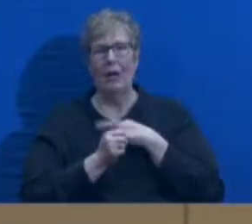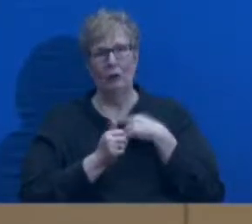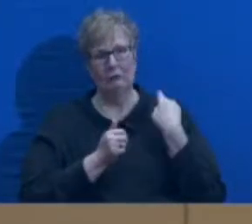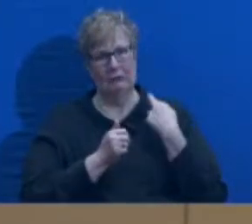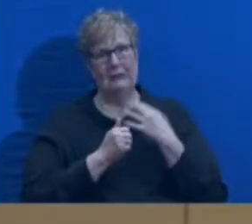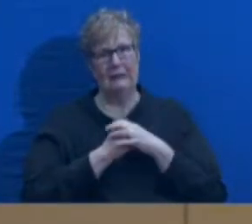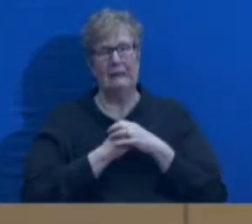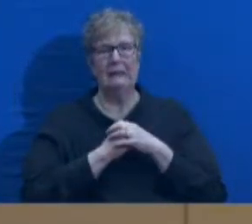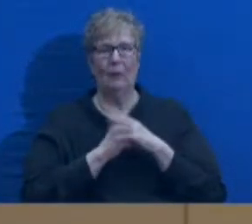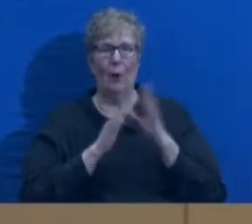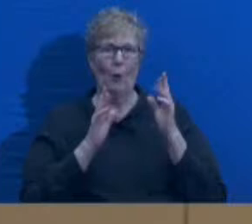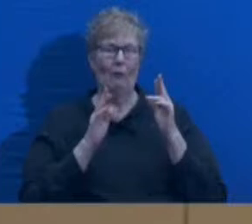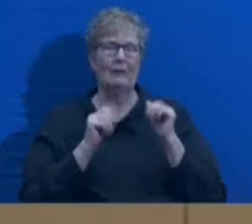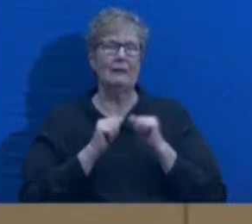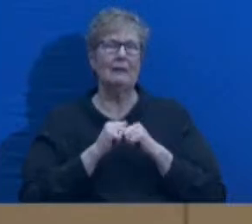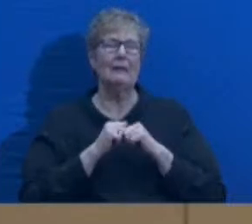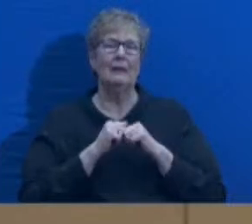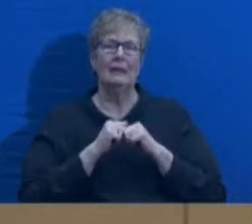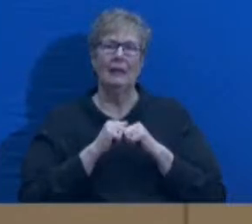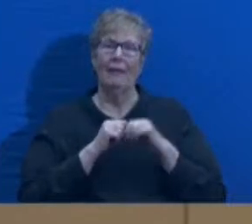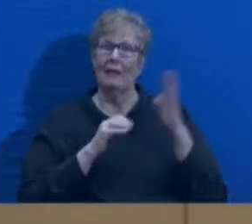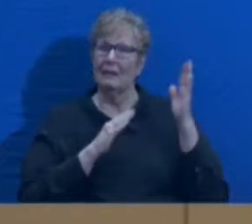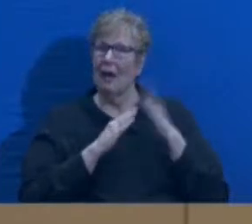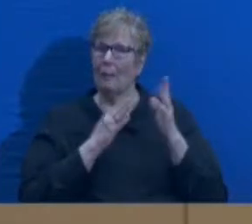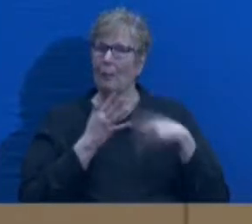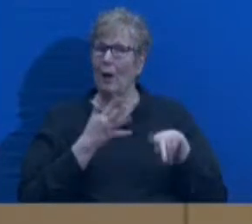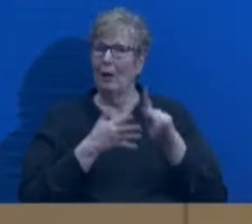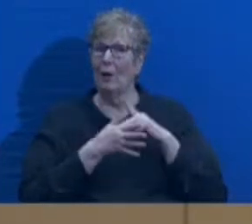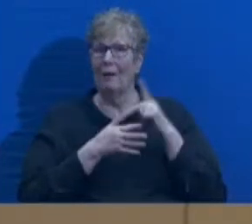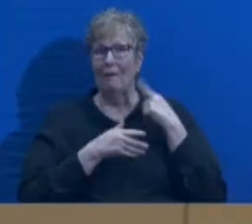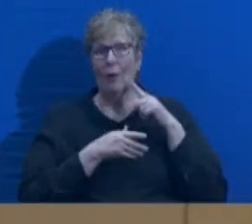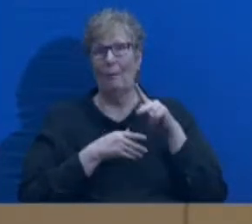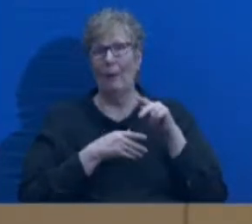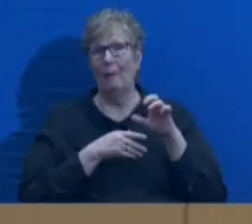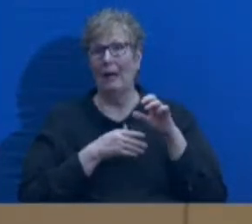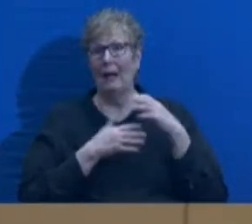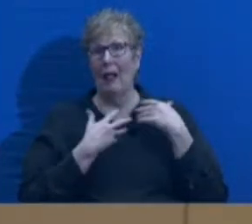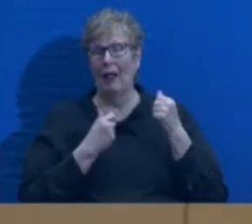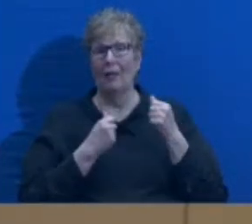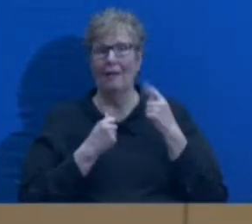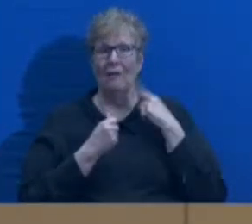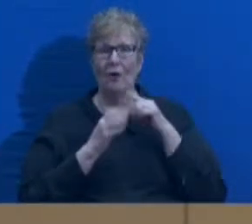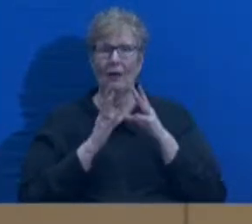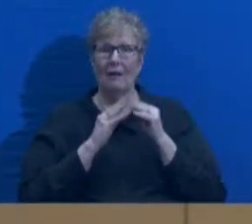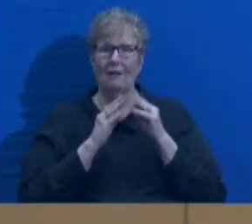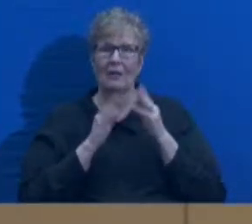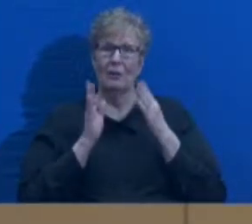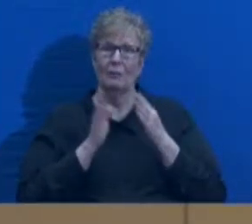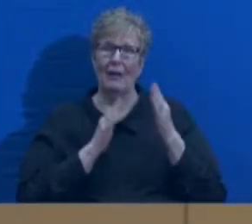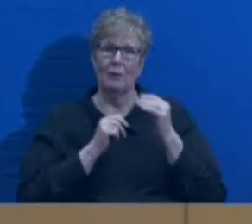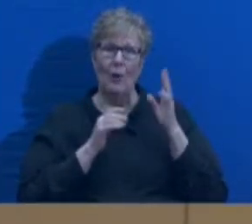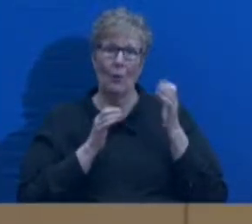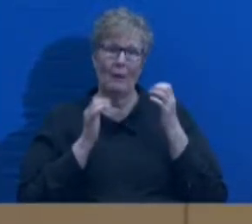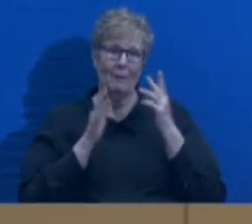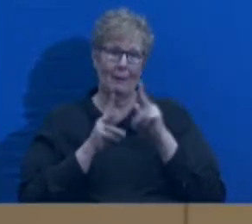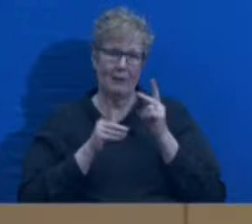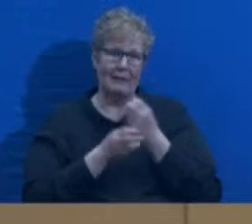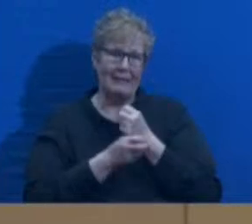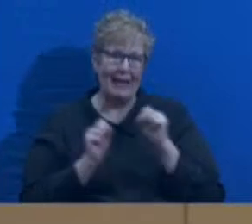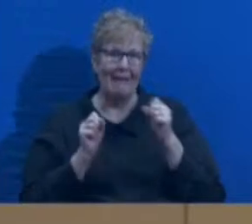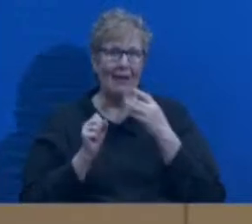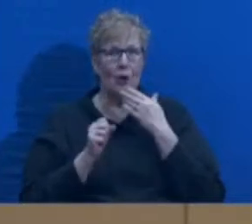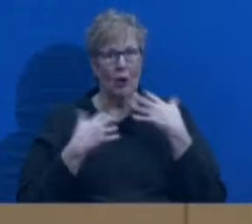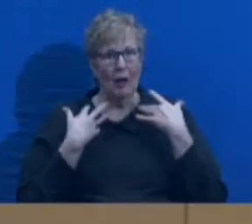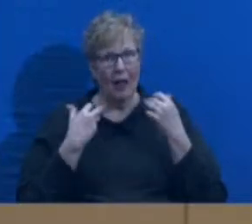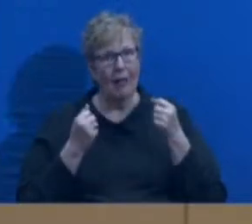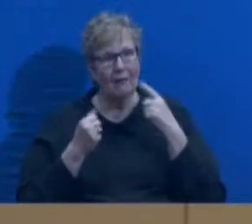level. The top priority of public health and the convention planners is the safety and health of